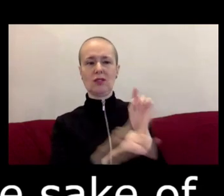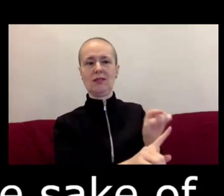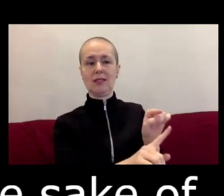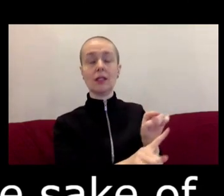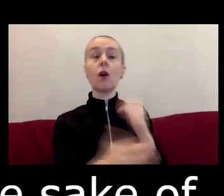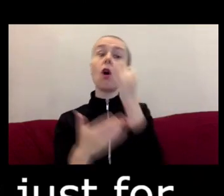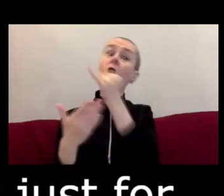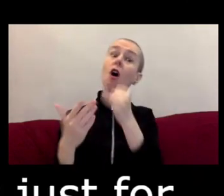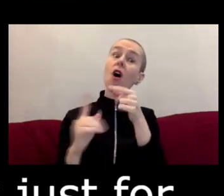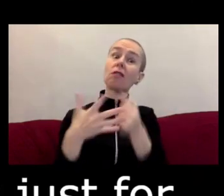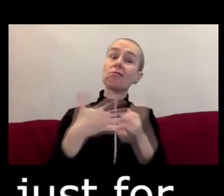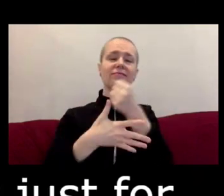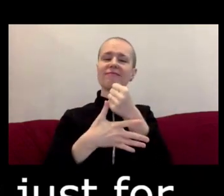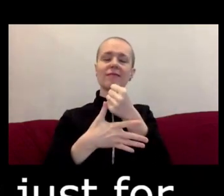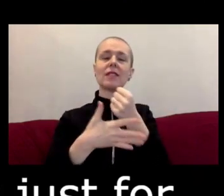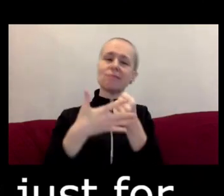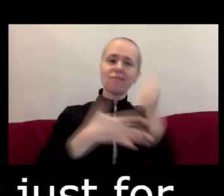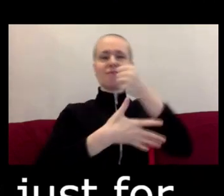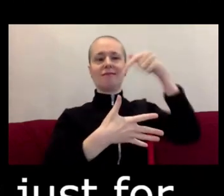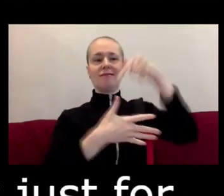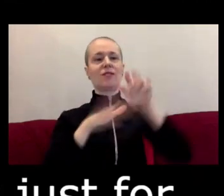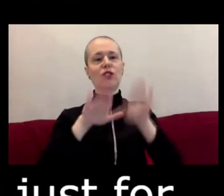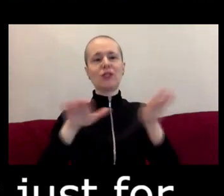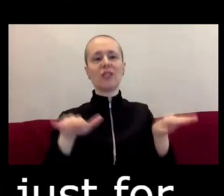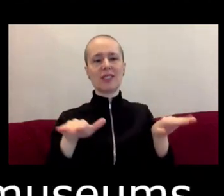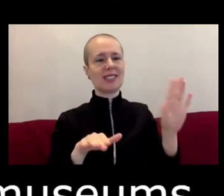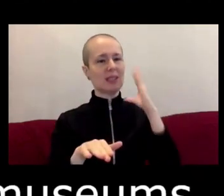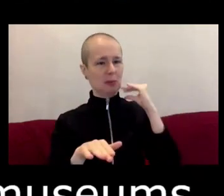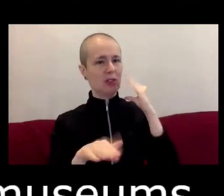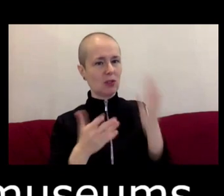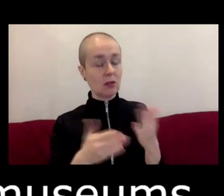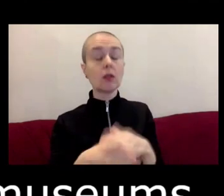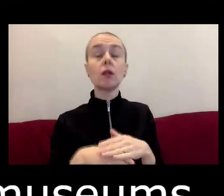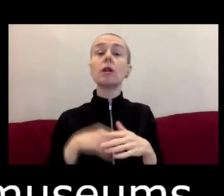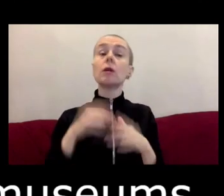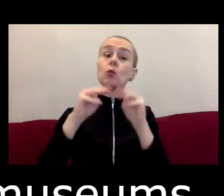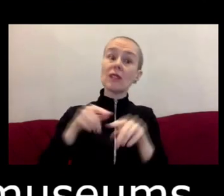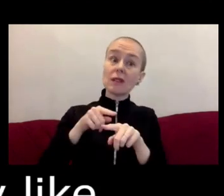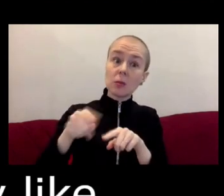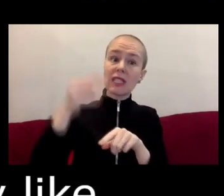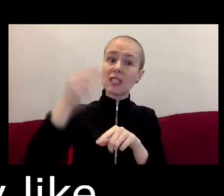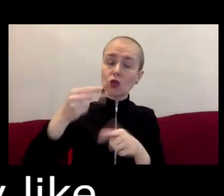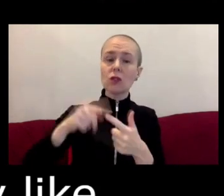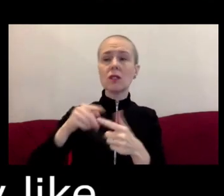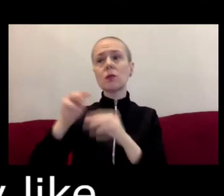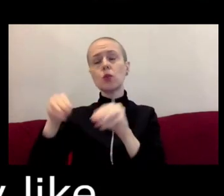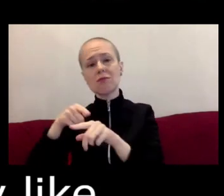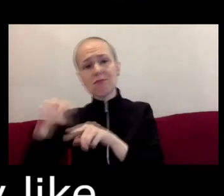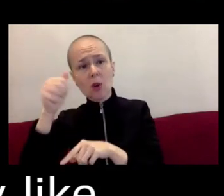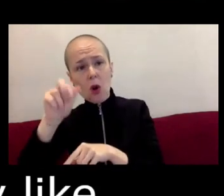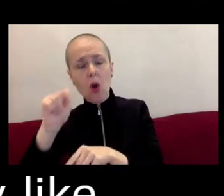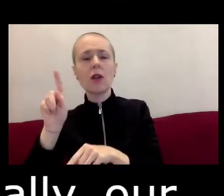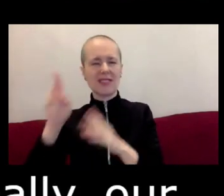sake of art, like art museums, or for the sake of history, like history museums. So really, our focus is on